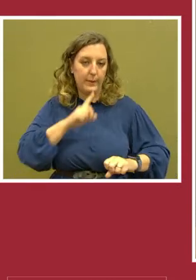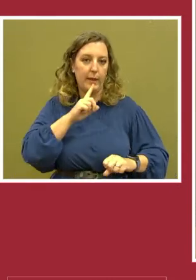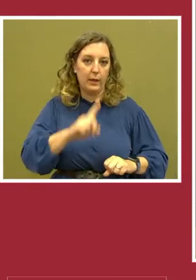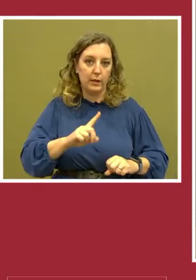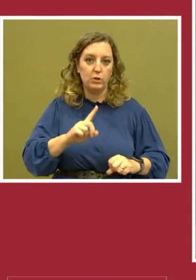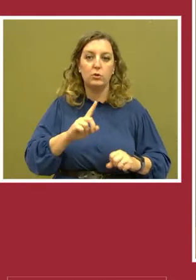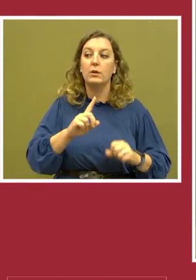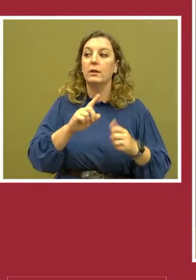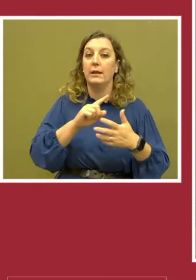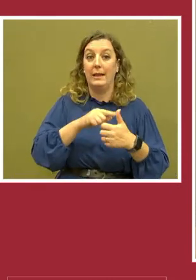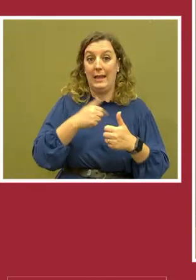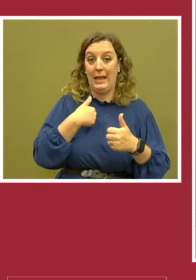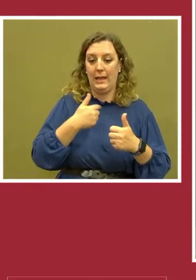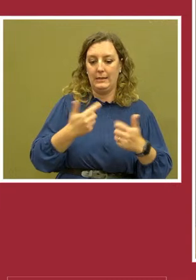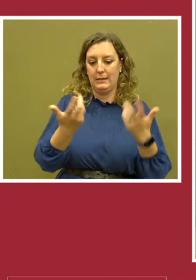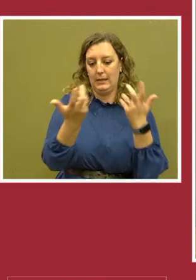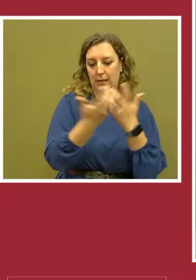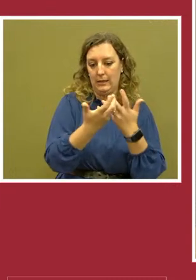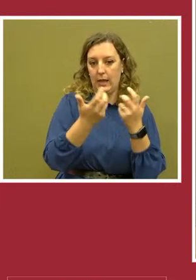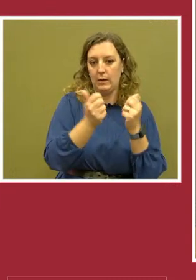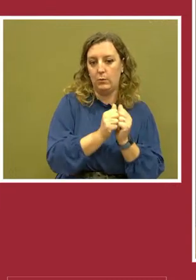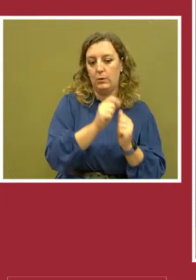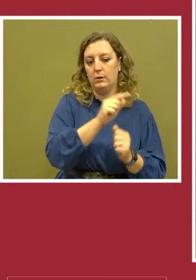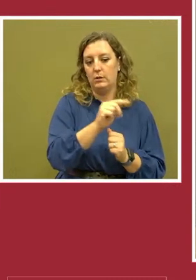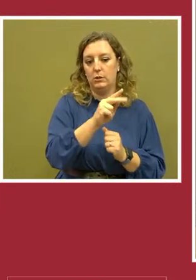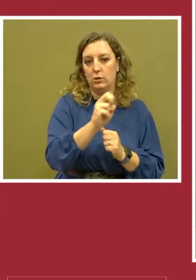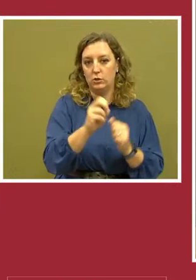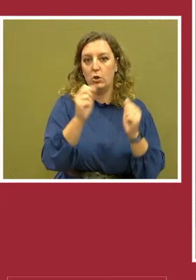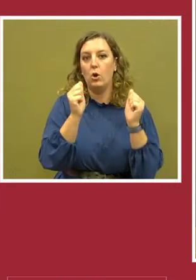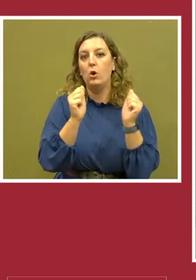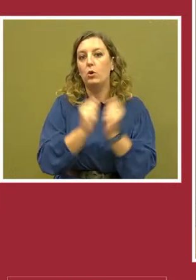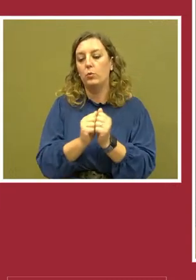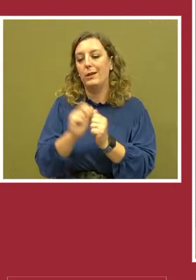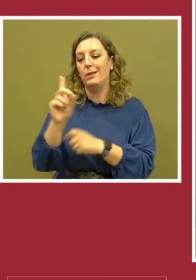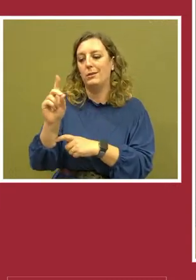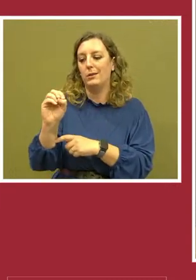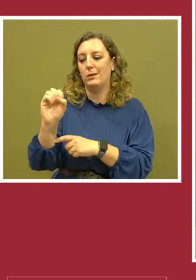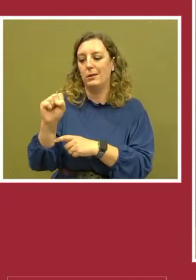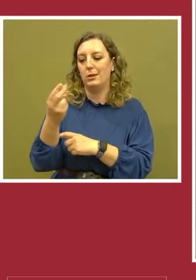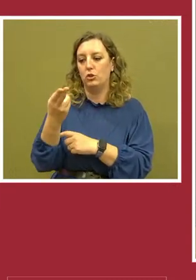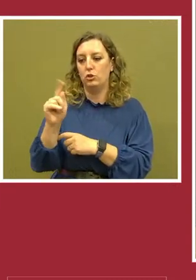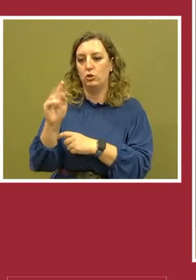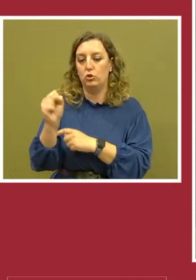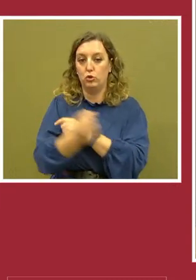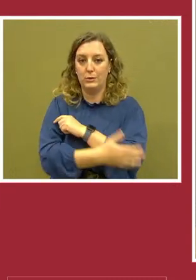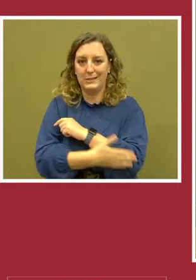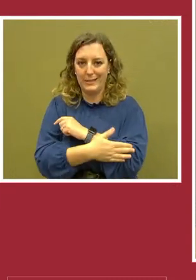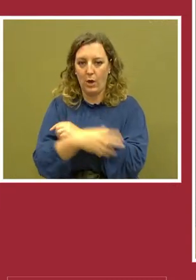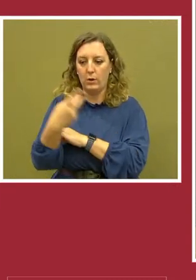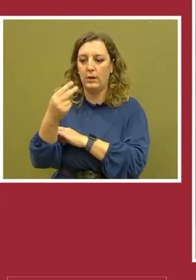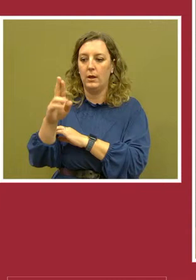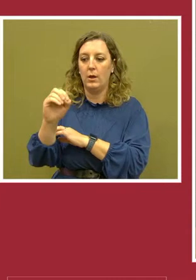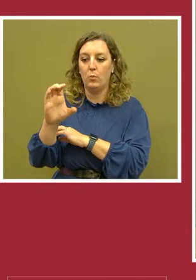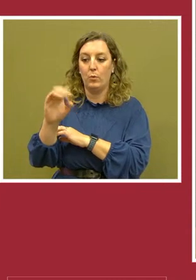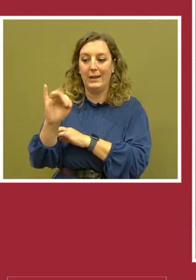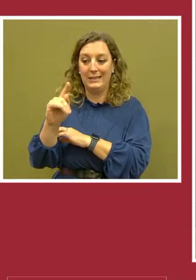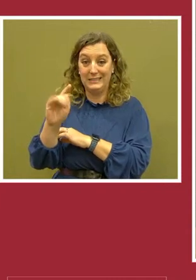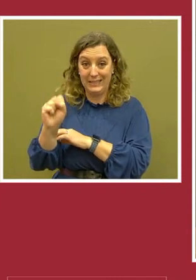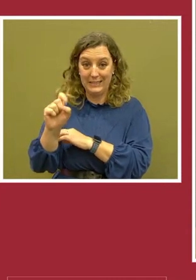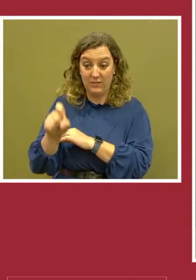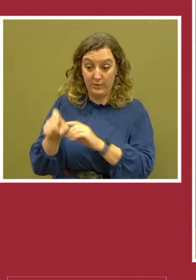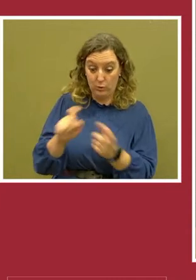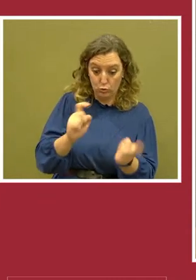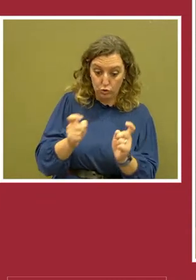the following, that we had alignment of board member zones with Deschutes County precincts. Because the precincts had changed, we needed to change the zone